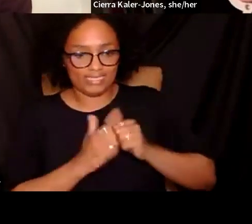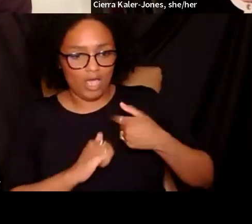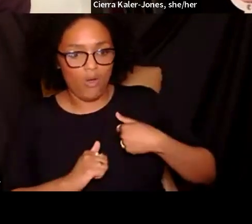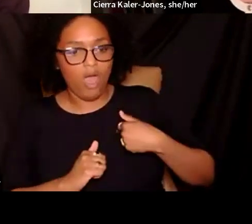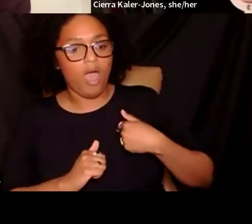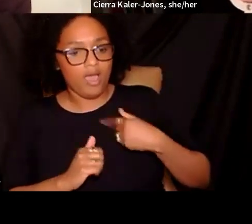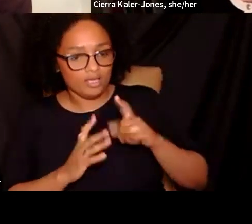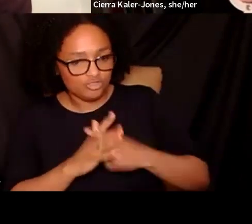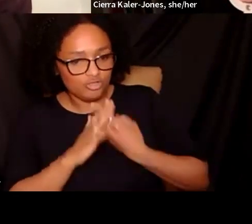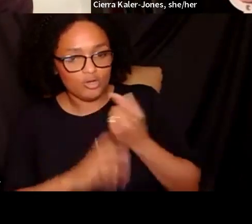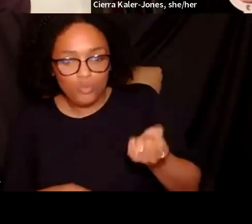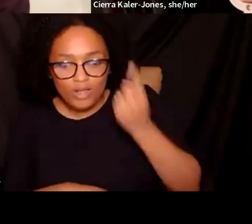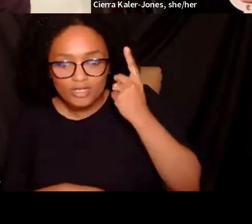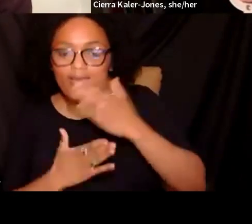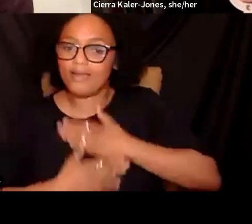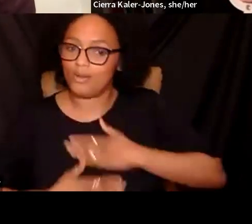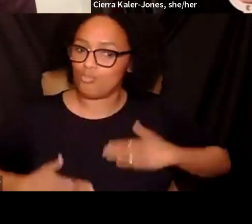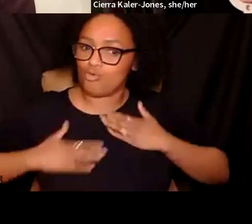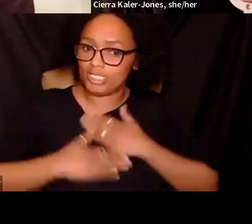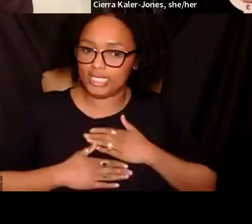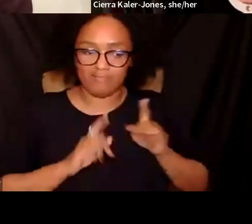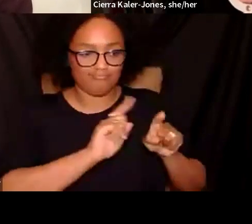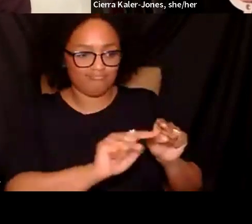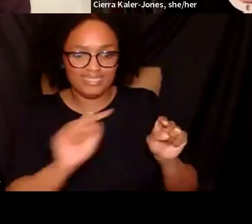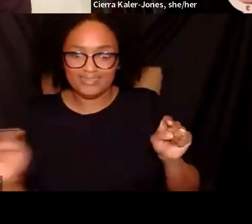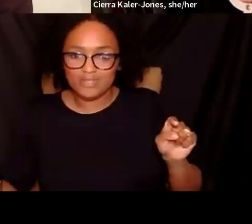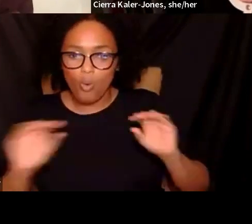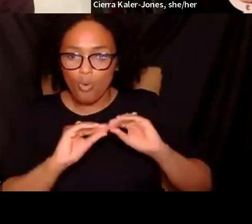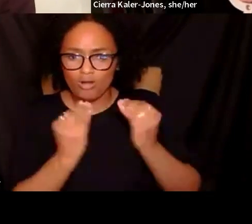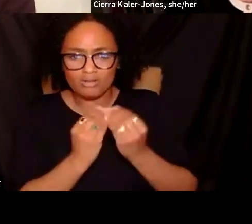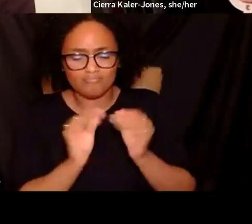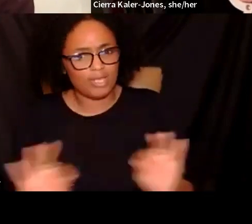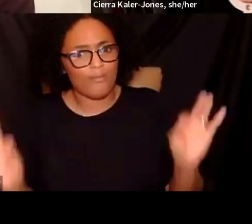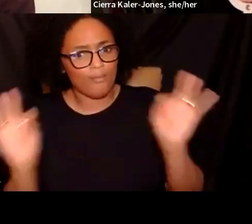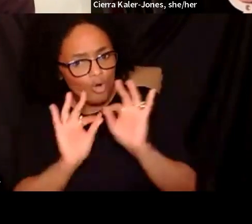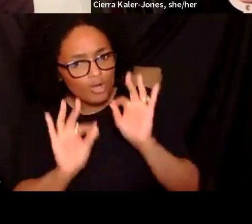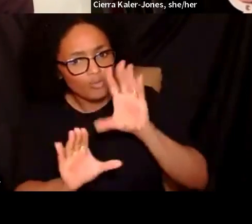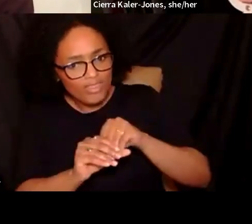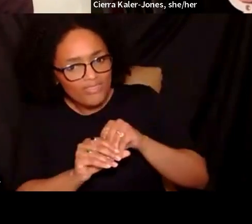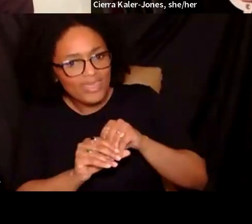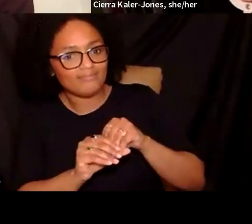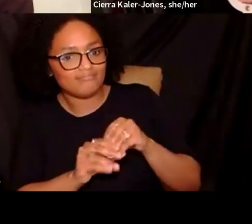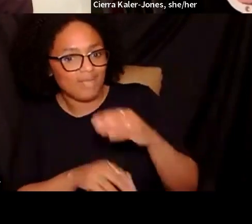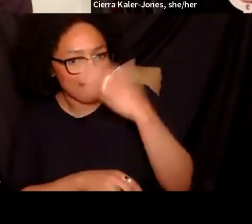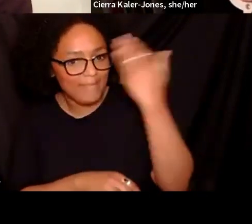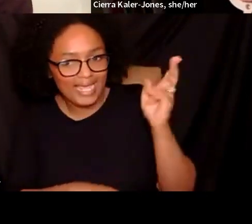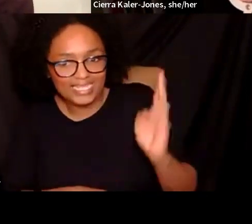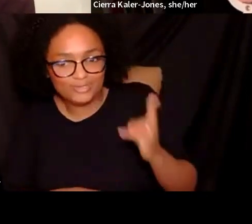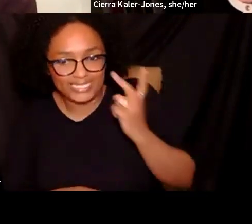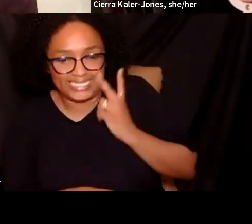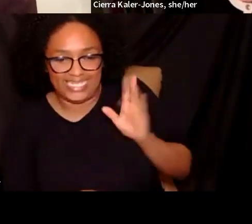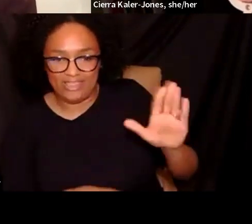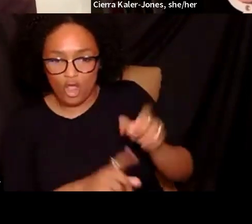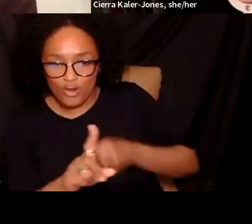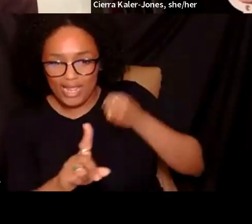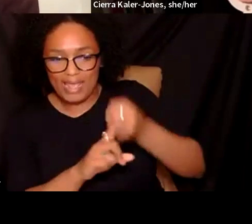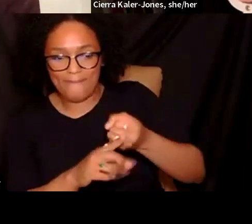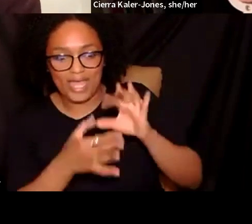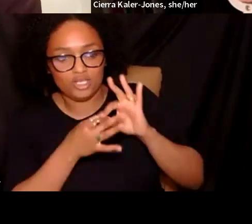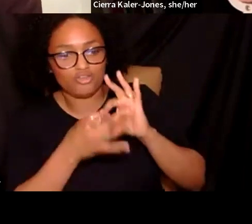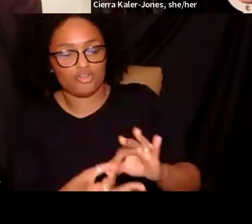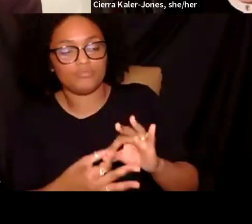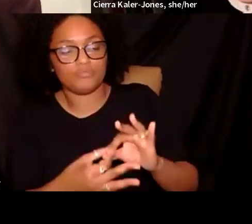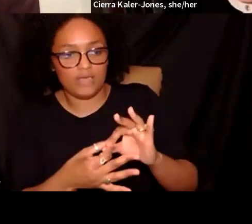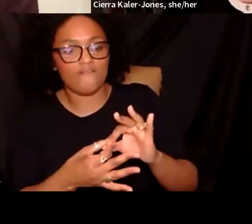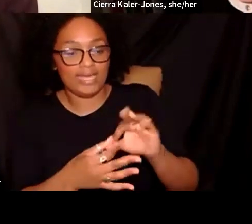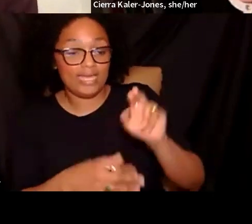and appreciate why these organizations were so important. And I was able to see their impact in terms of, the spread